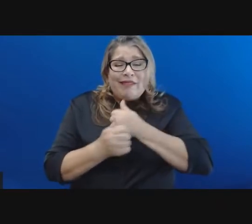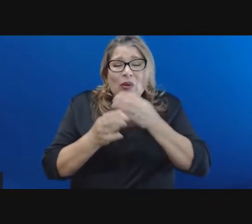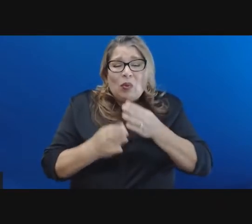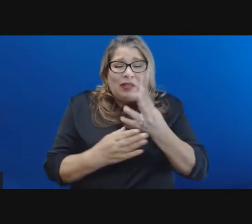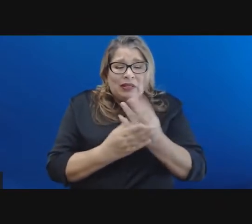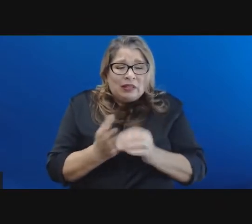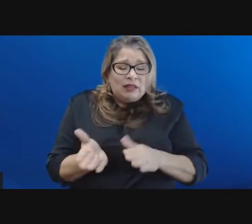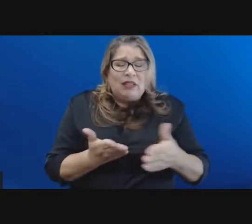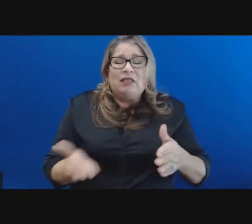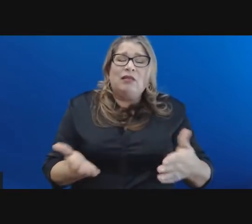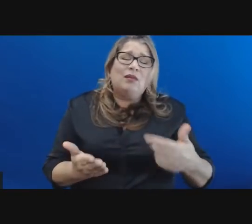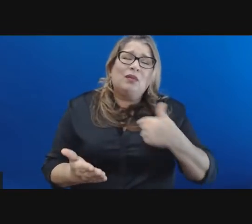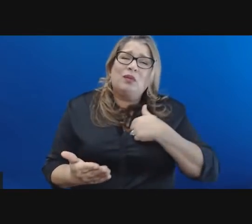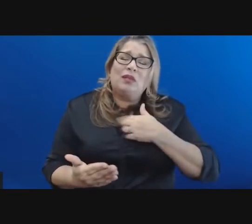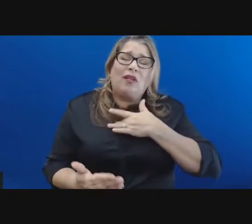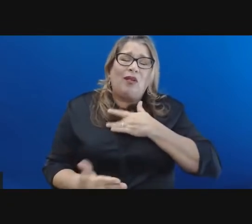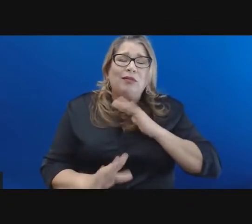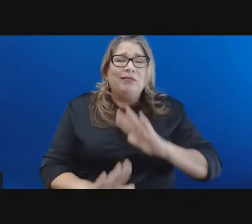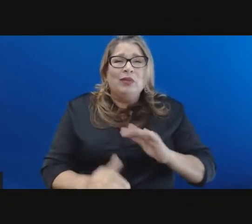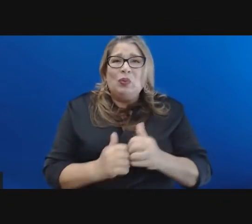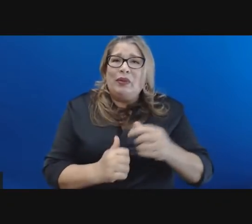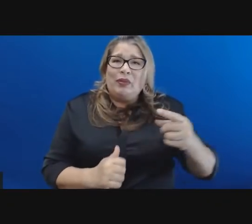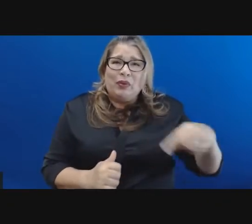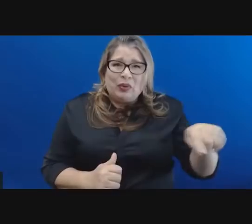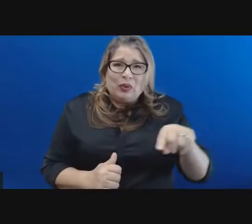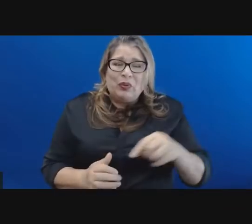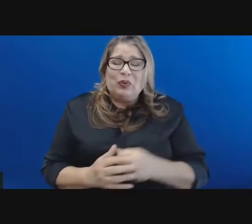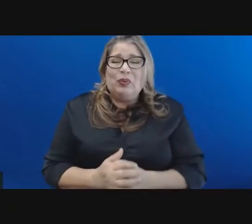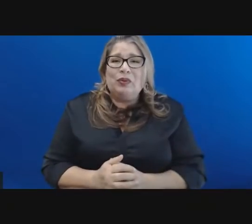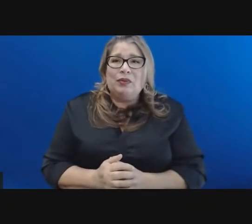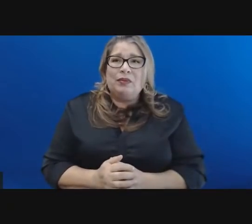And as we continue to move down towards the other end of this